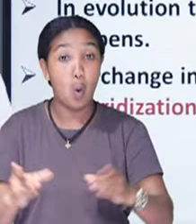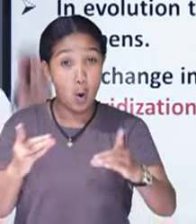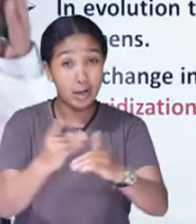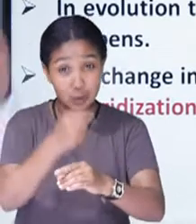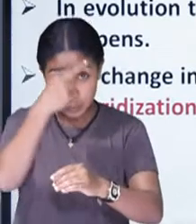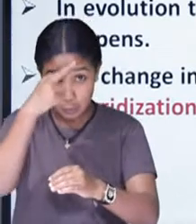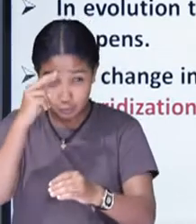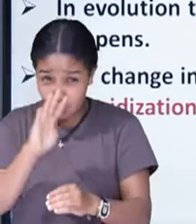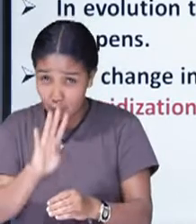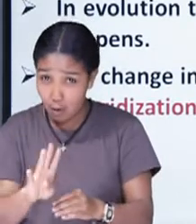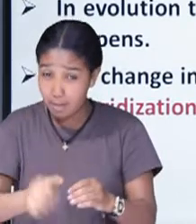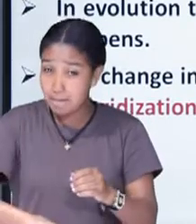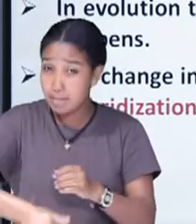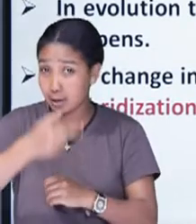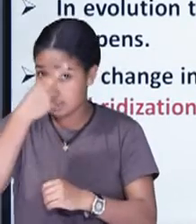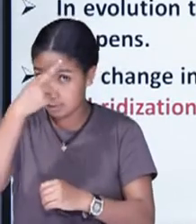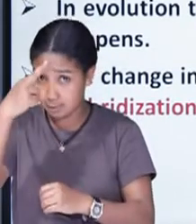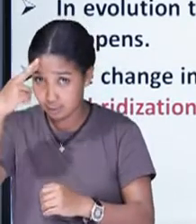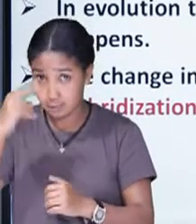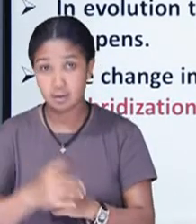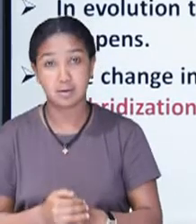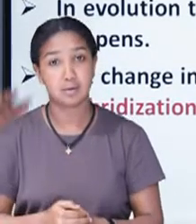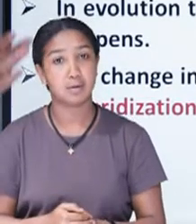occurs due to 4 main reasons.